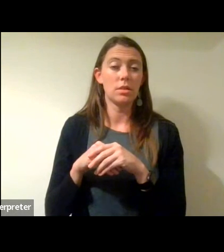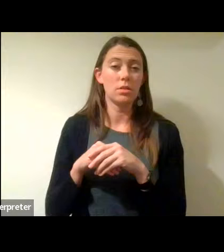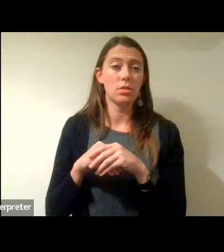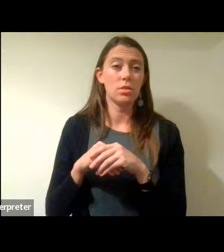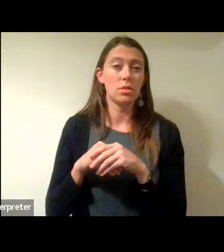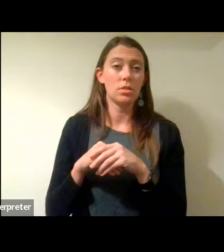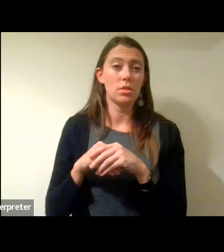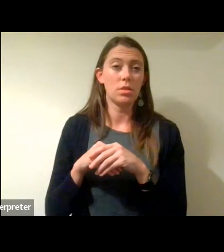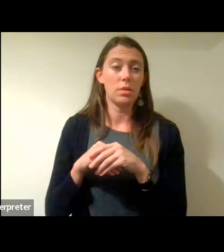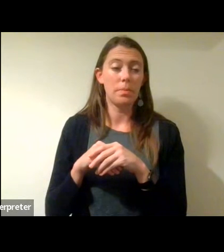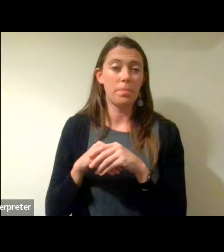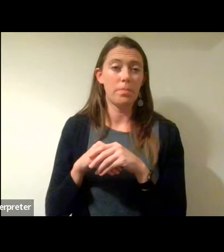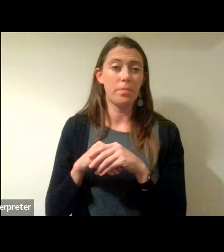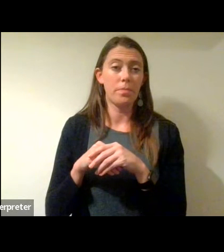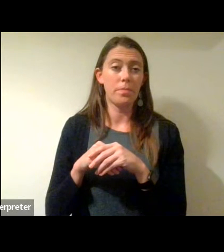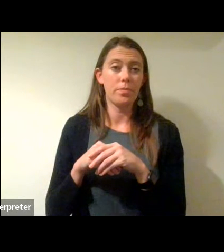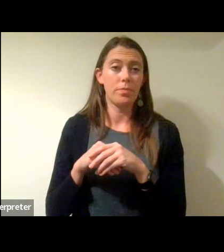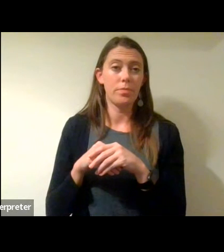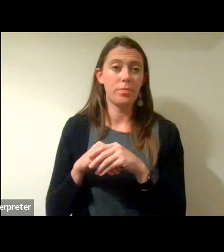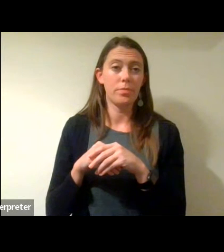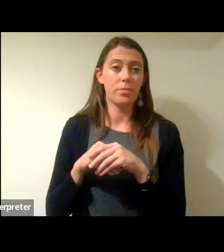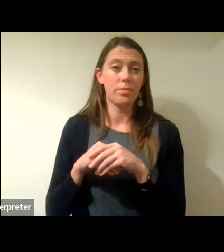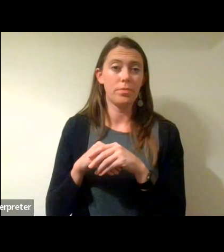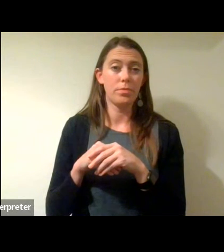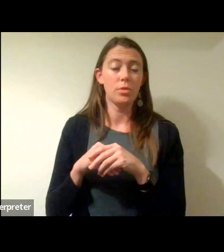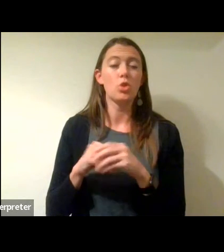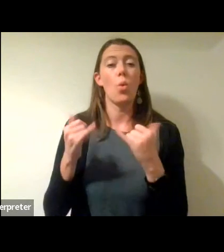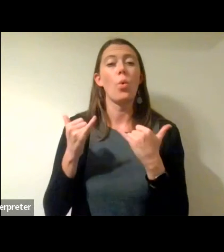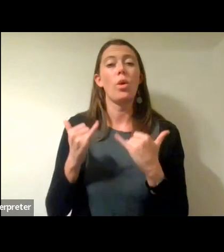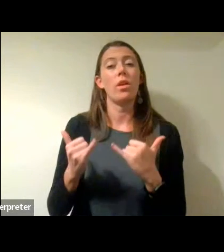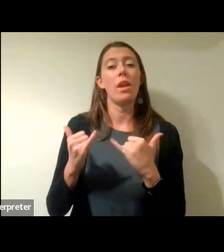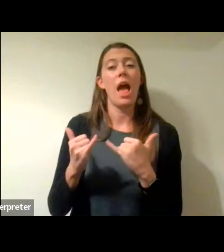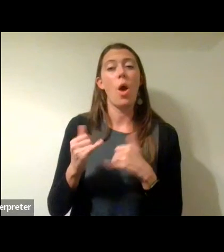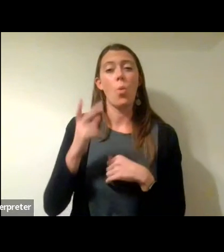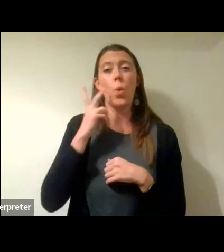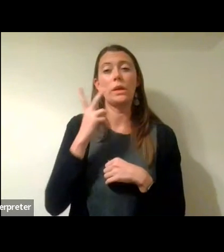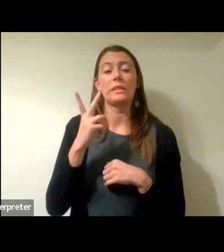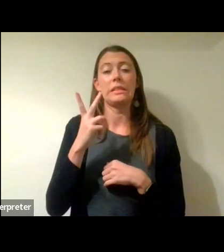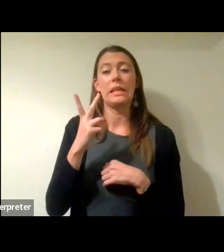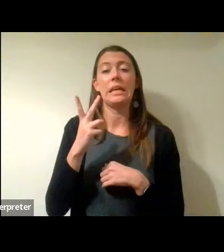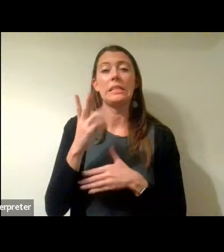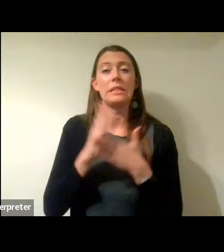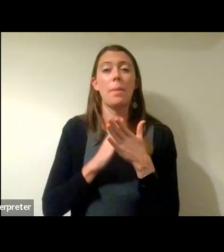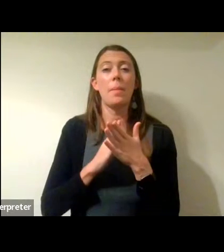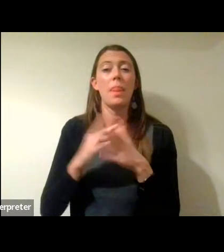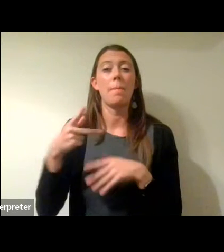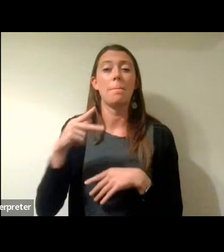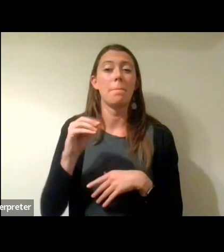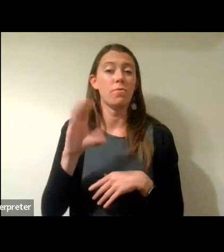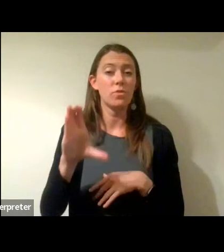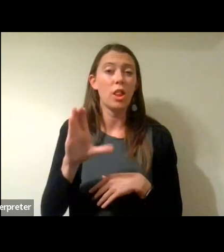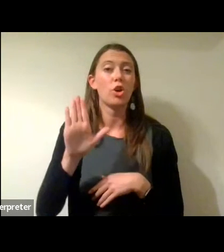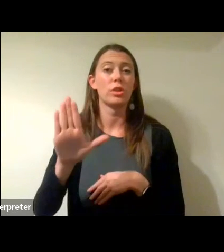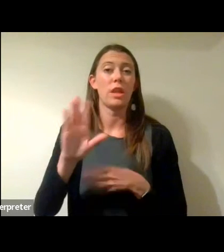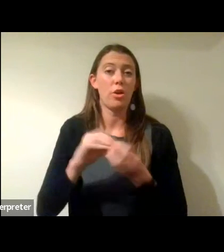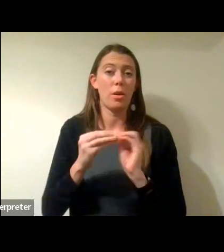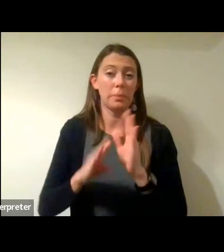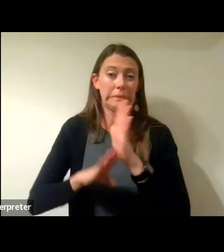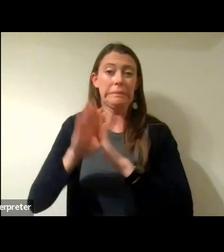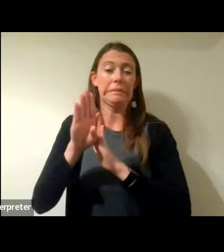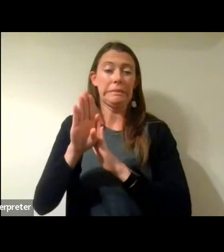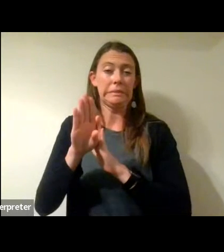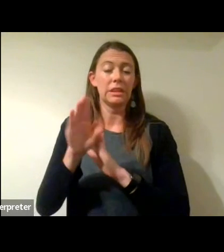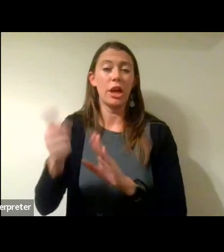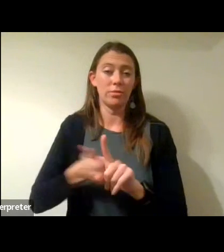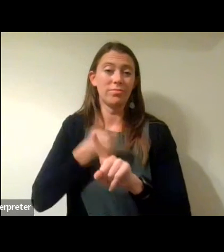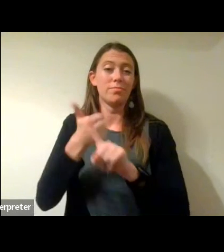have return of disparities, previously hardest hit population in terms of infections.